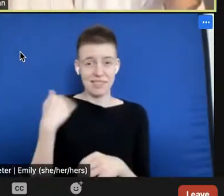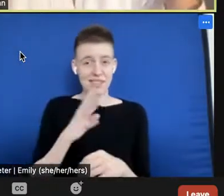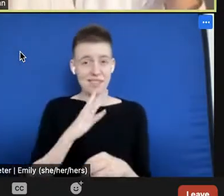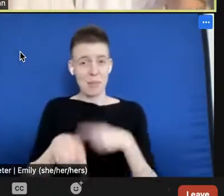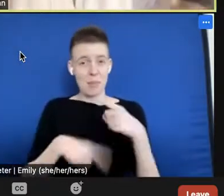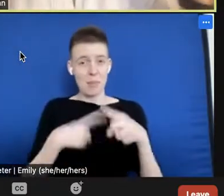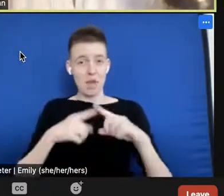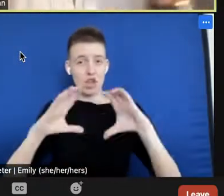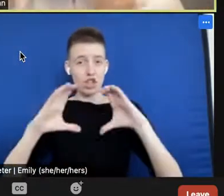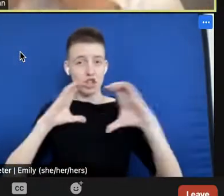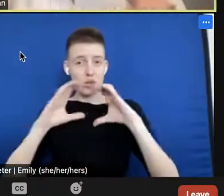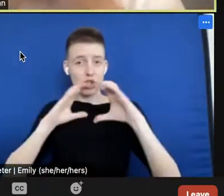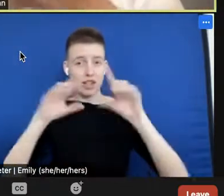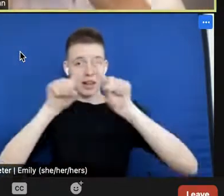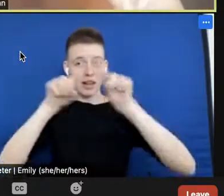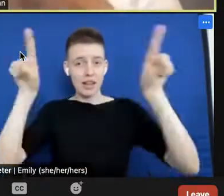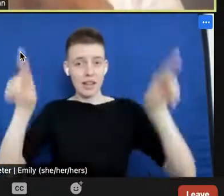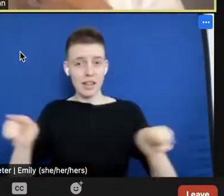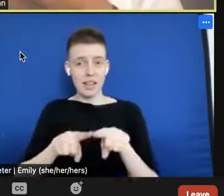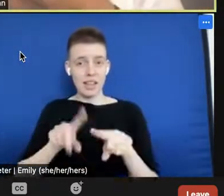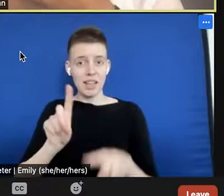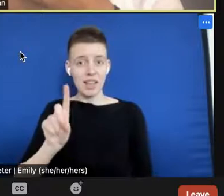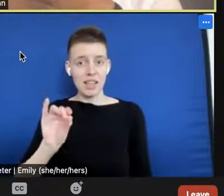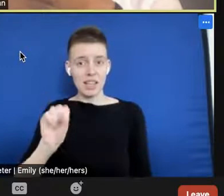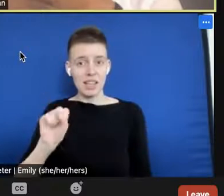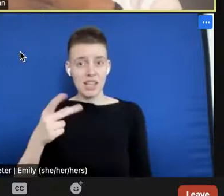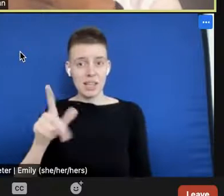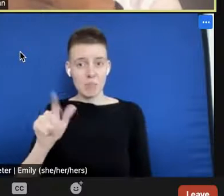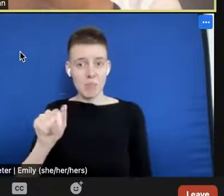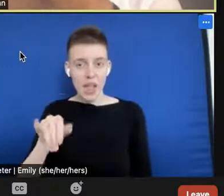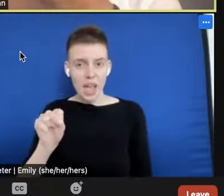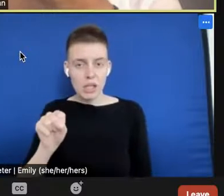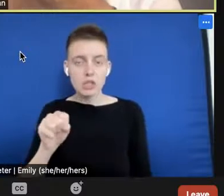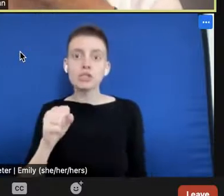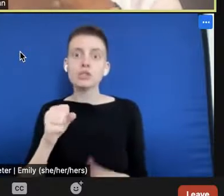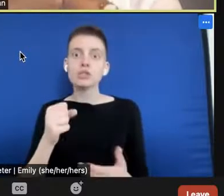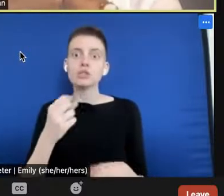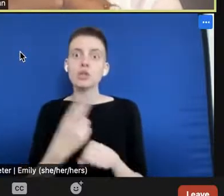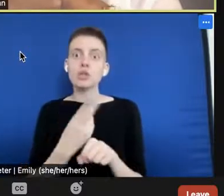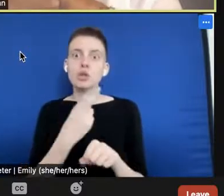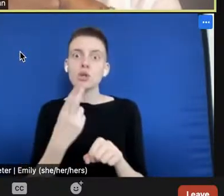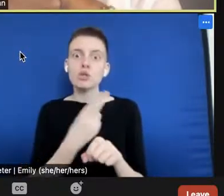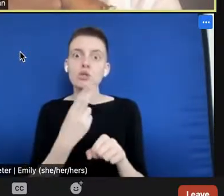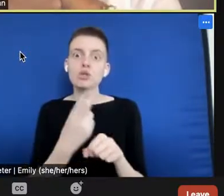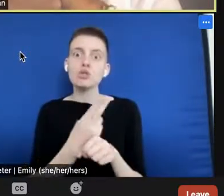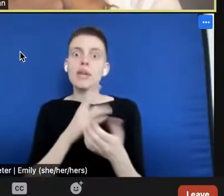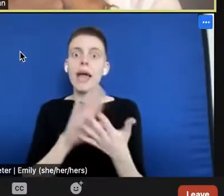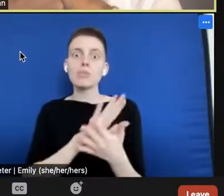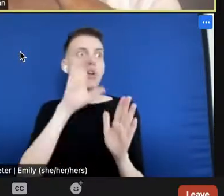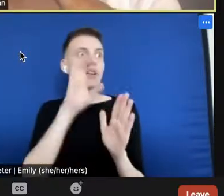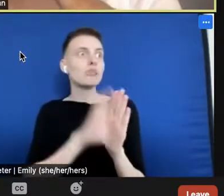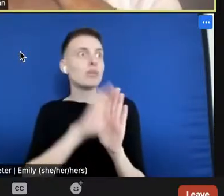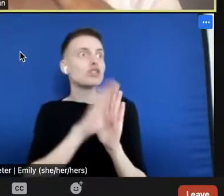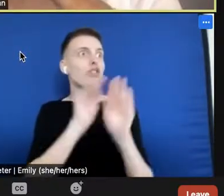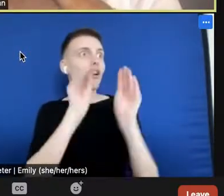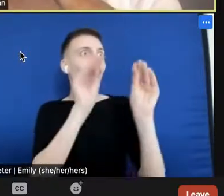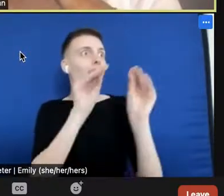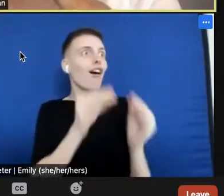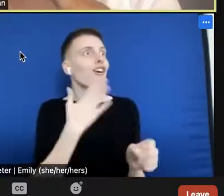we really should stop trying to jam a square peg in a round hole and say it's good enough. The learning